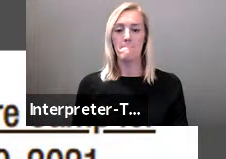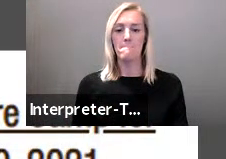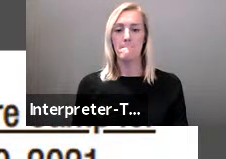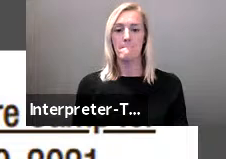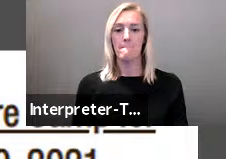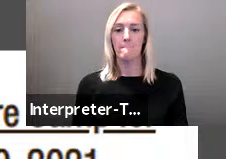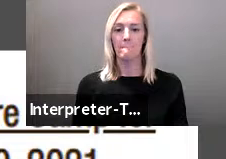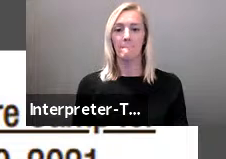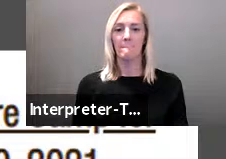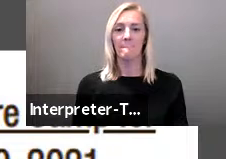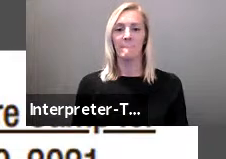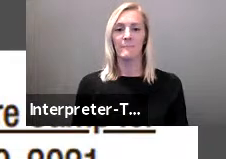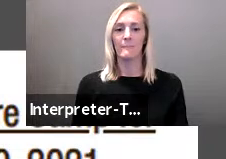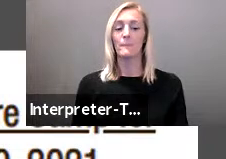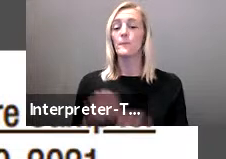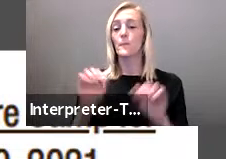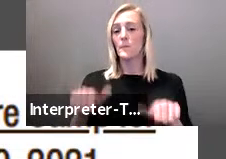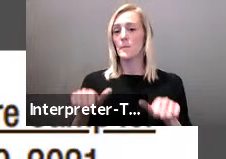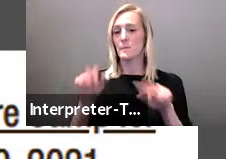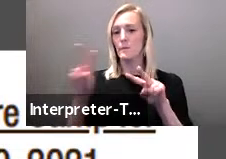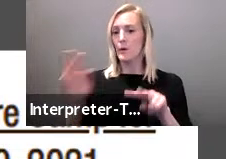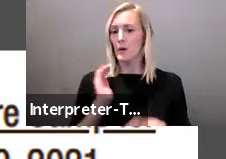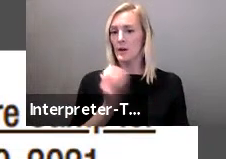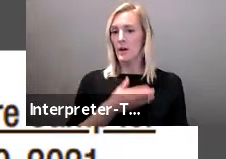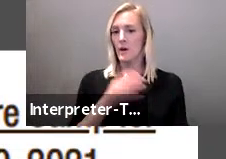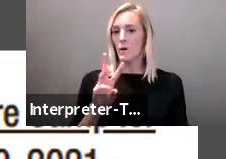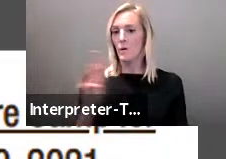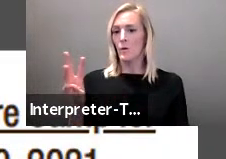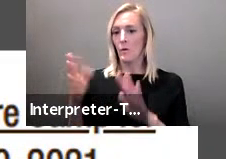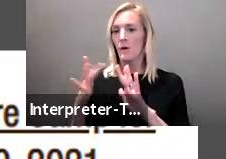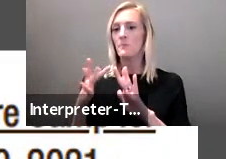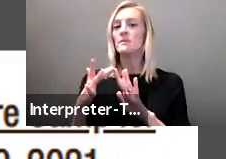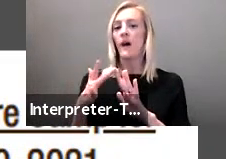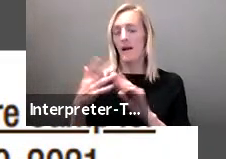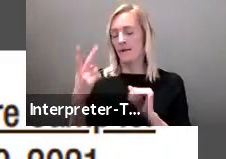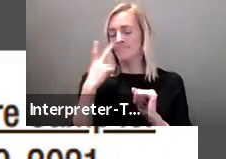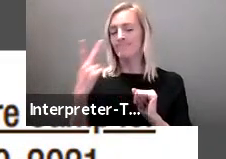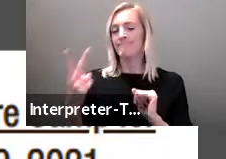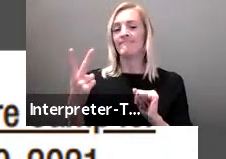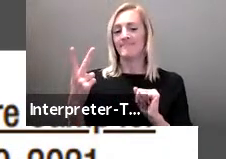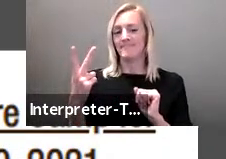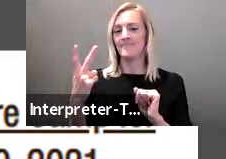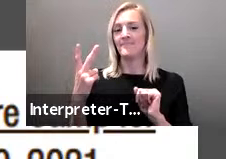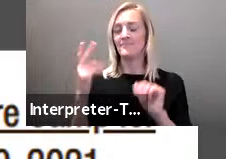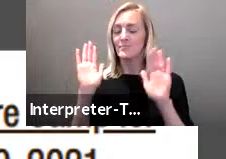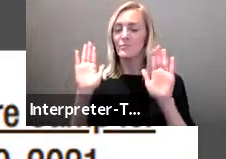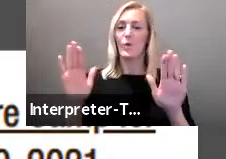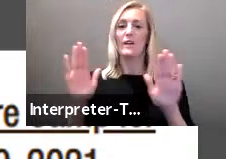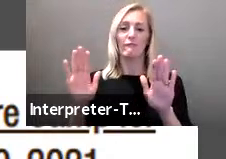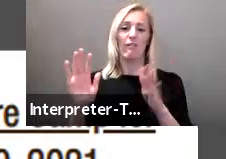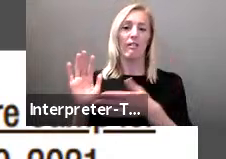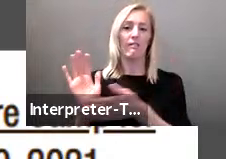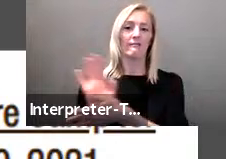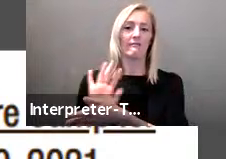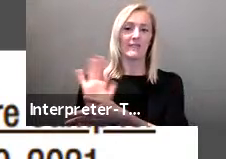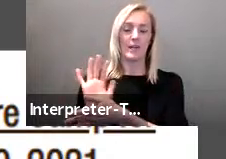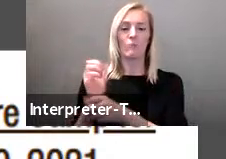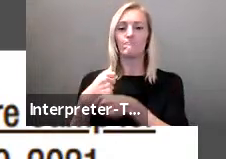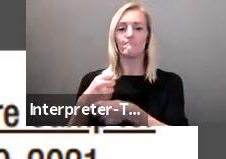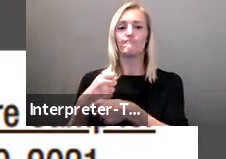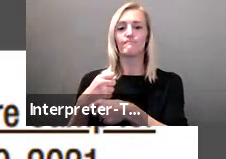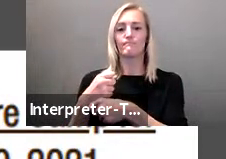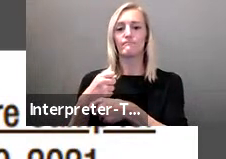You could go out on our website and you'd be able to see a wonderful video clip that was produced by the